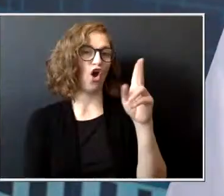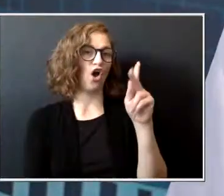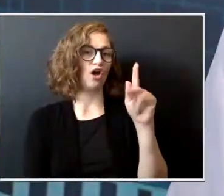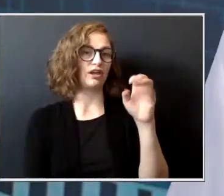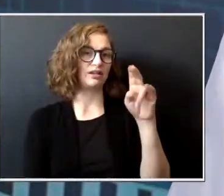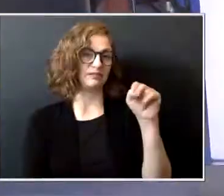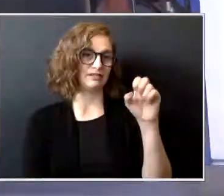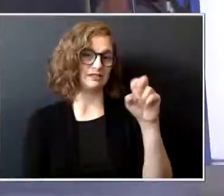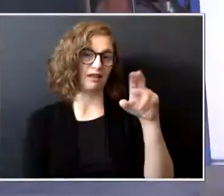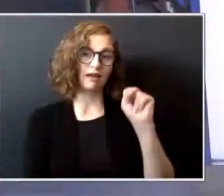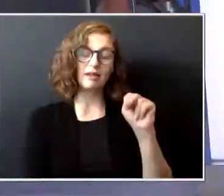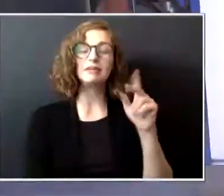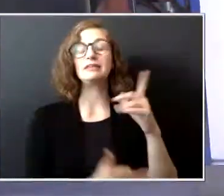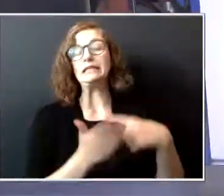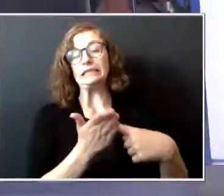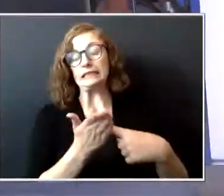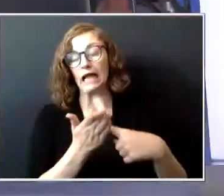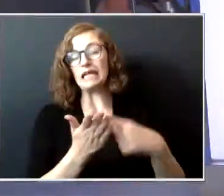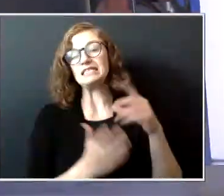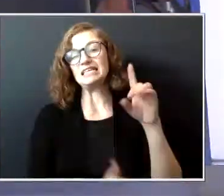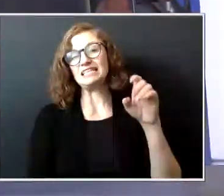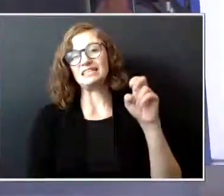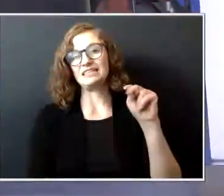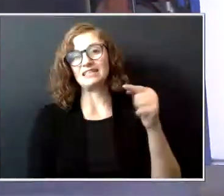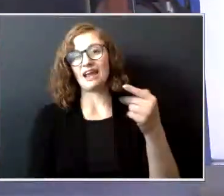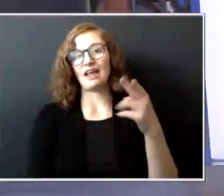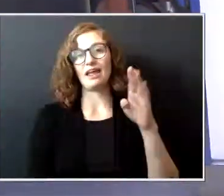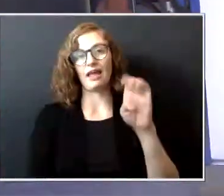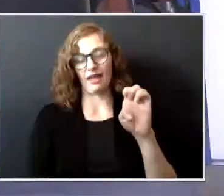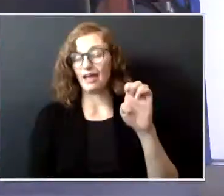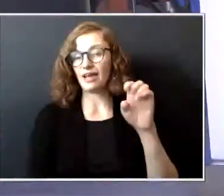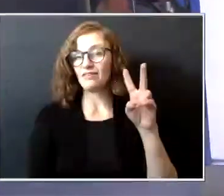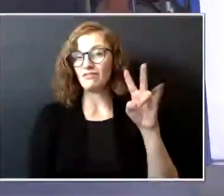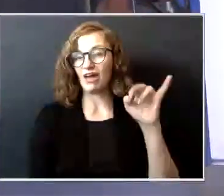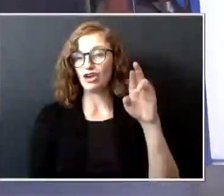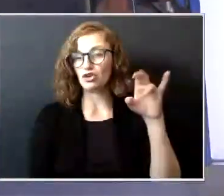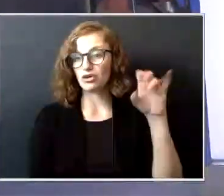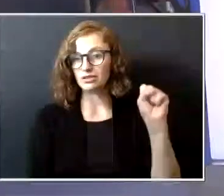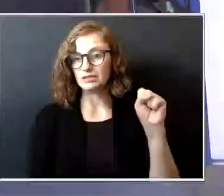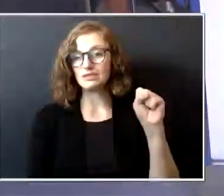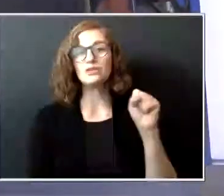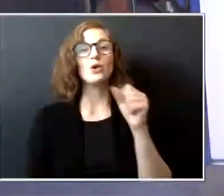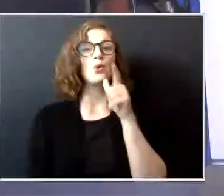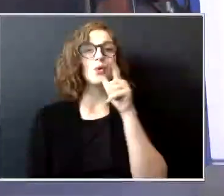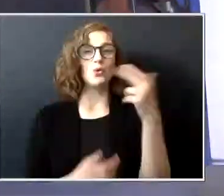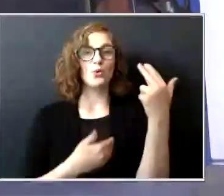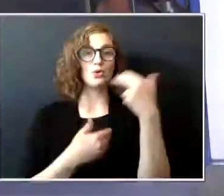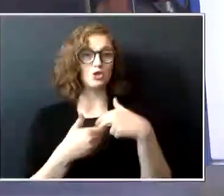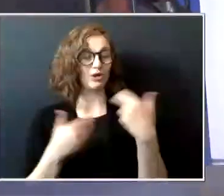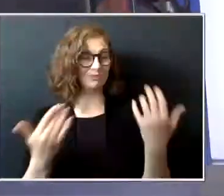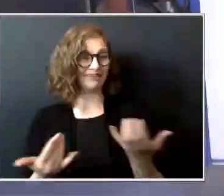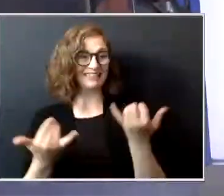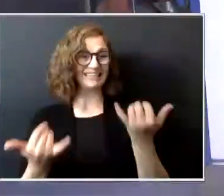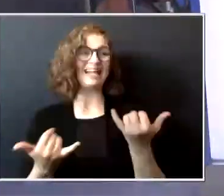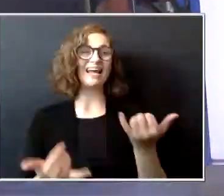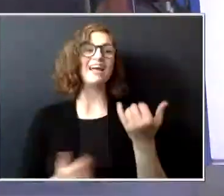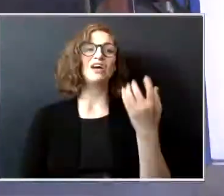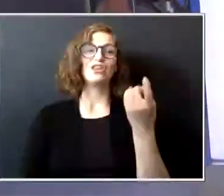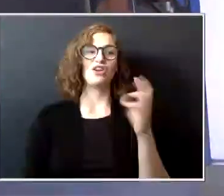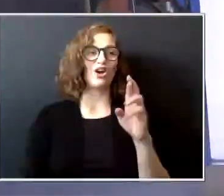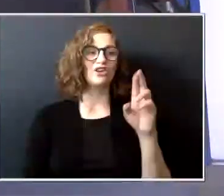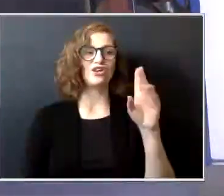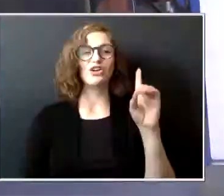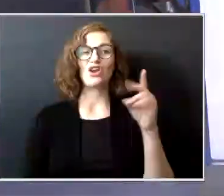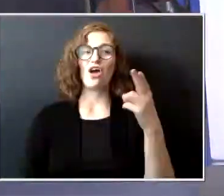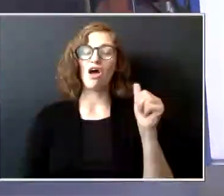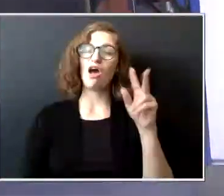So joining me today on the desk are two surgeons, Dr. Dhaval Bhavsar, not bad, and Dr. Julia Slater. Got that one right. Dr.